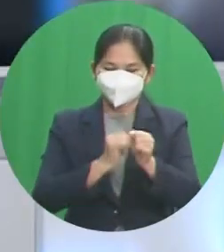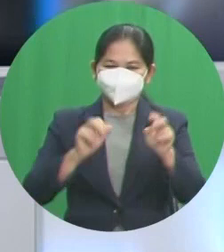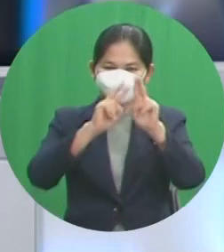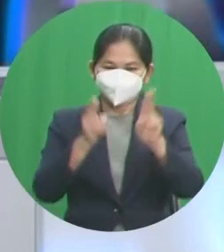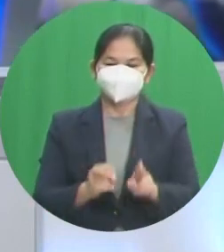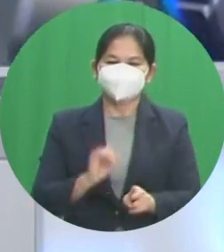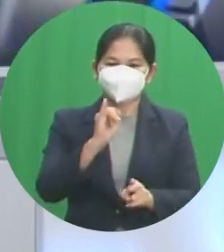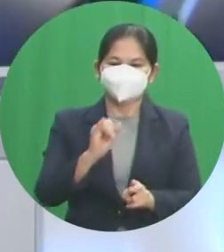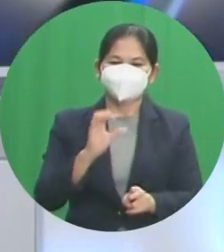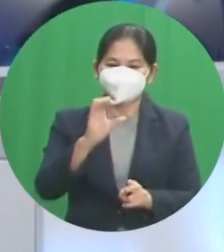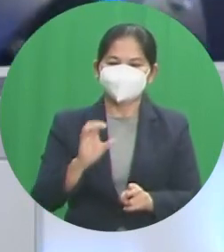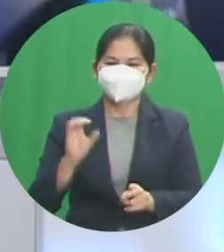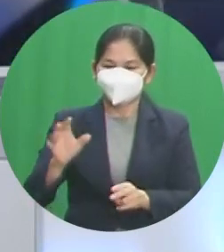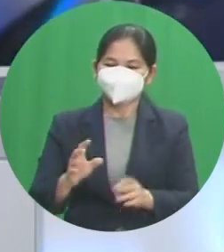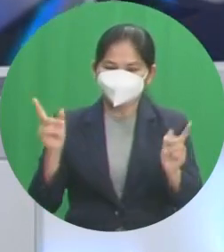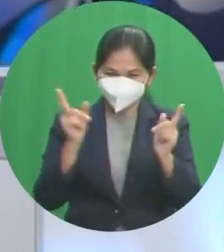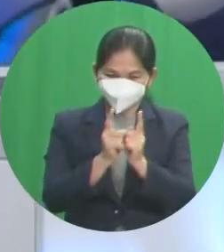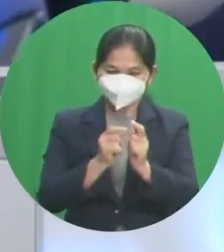IOC